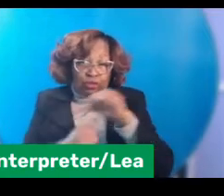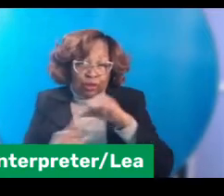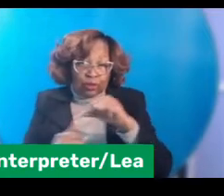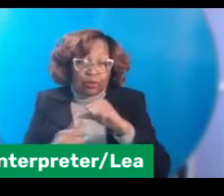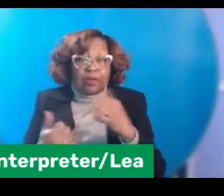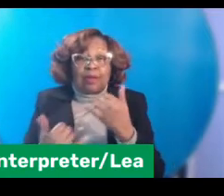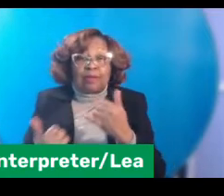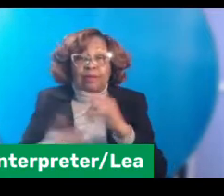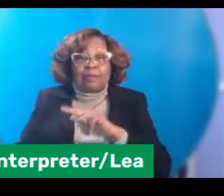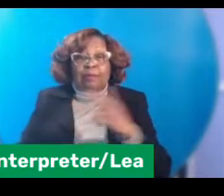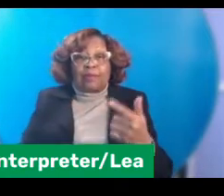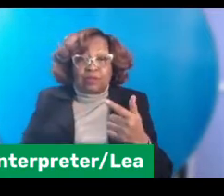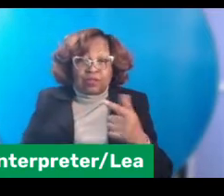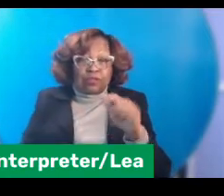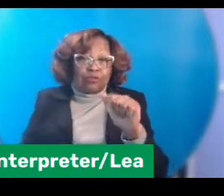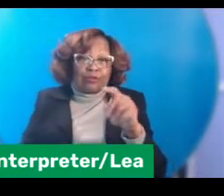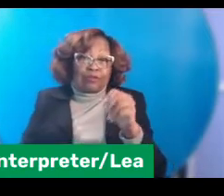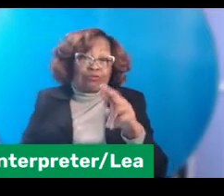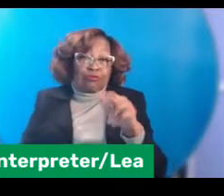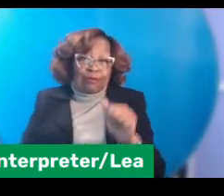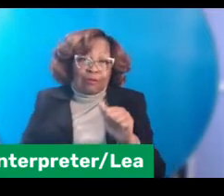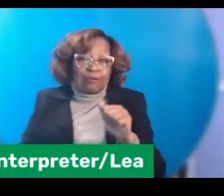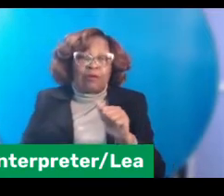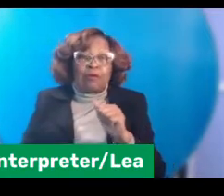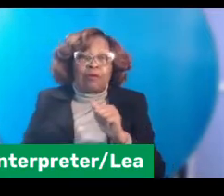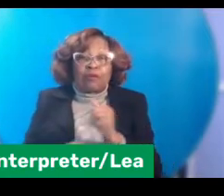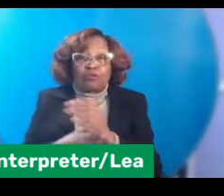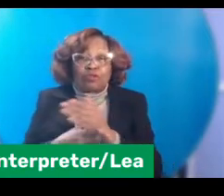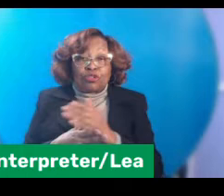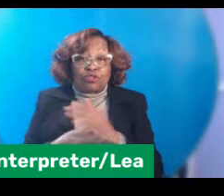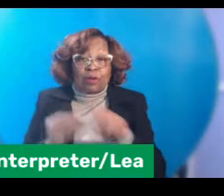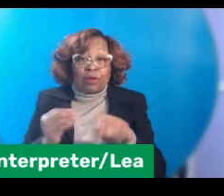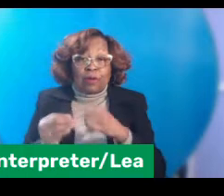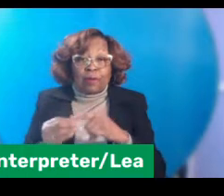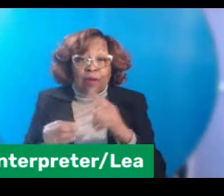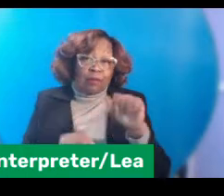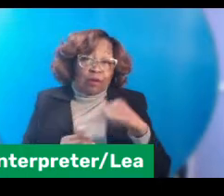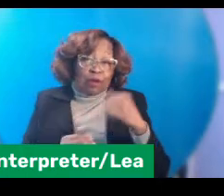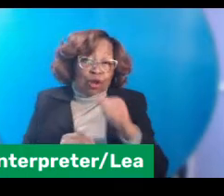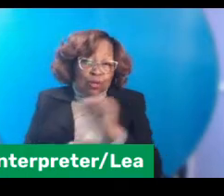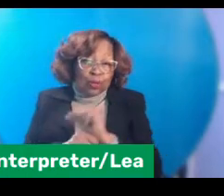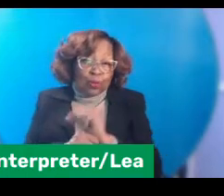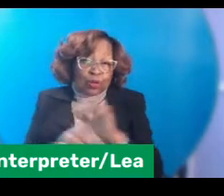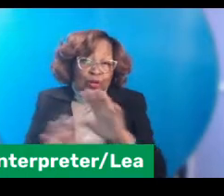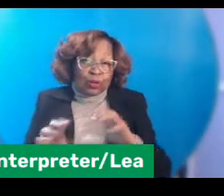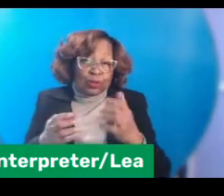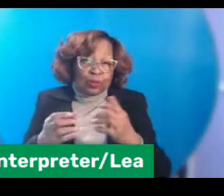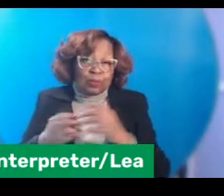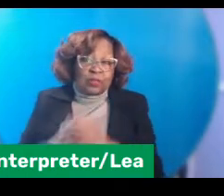going to pass it on to Andrea, who's going to share about a couple of our others.